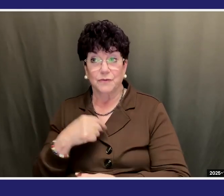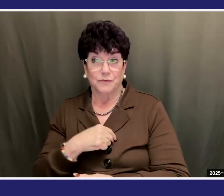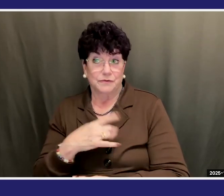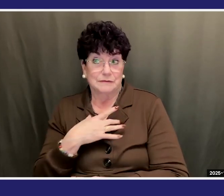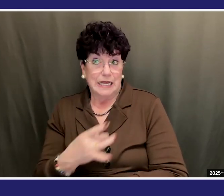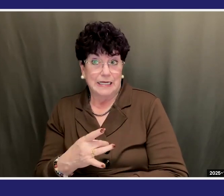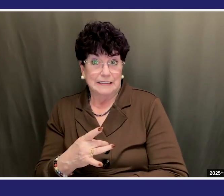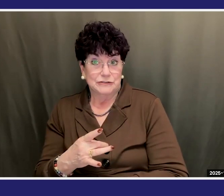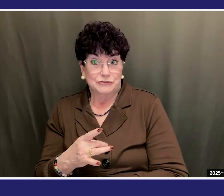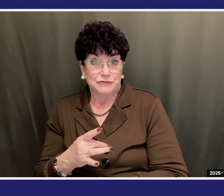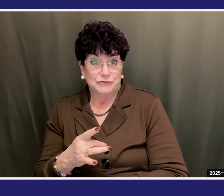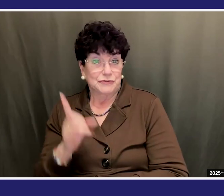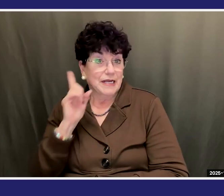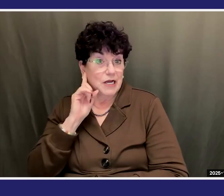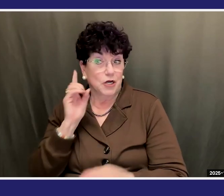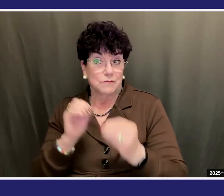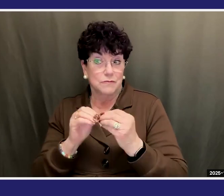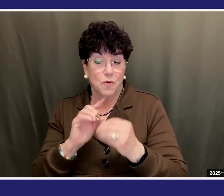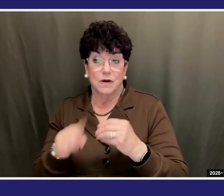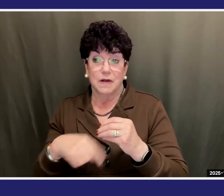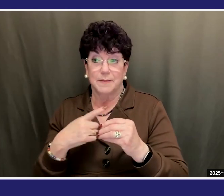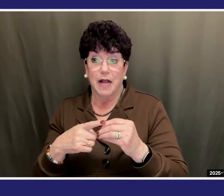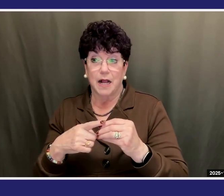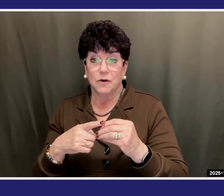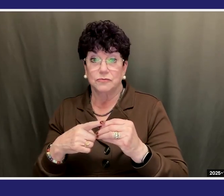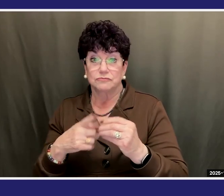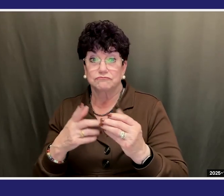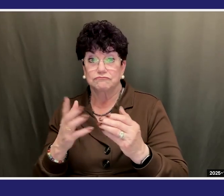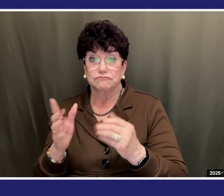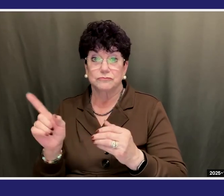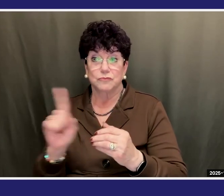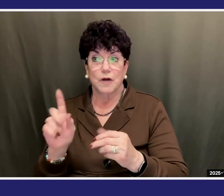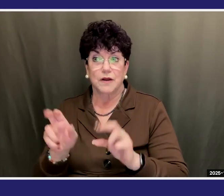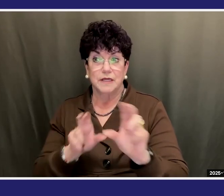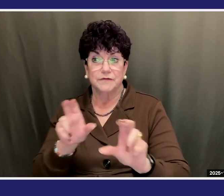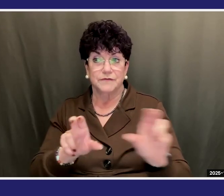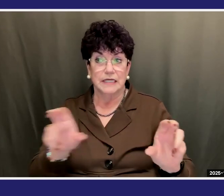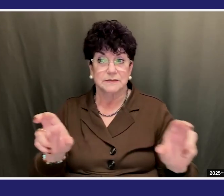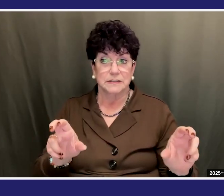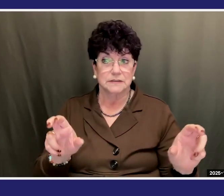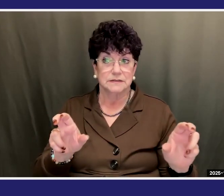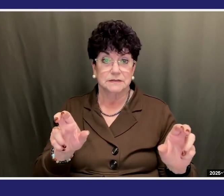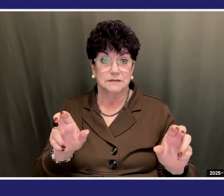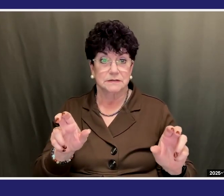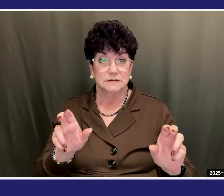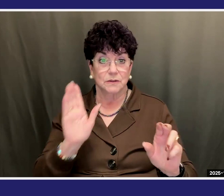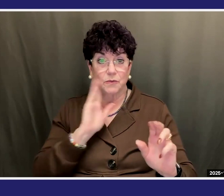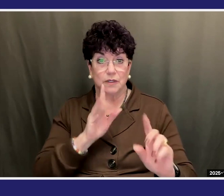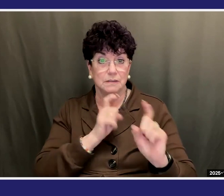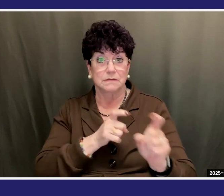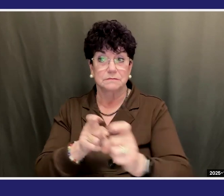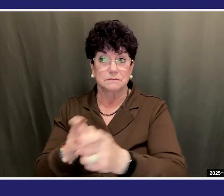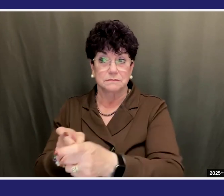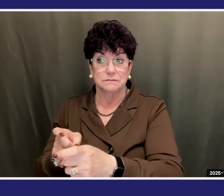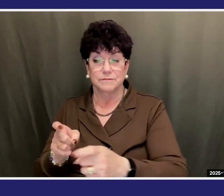to hear more about where those investments, particularly for children and youth,